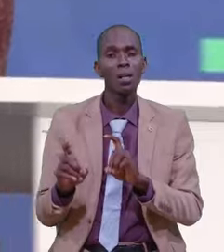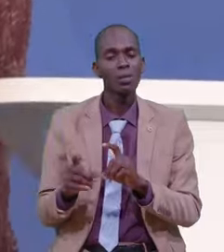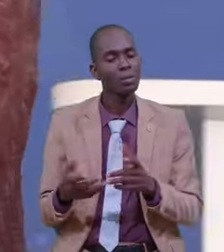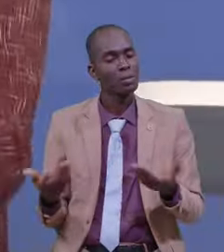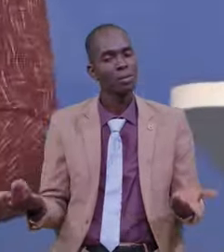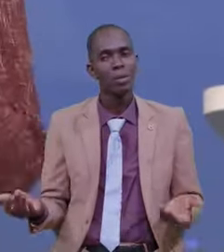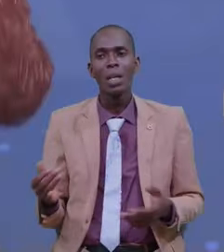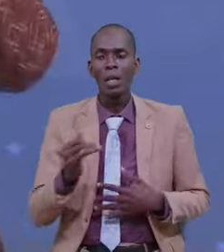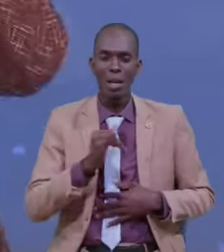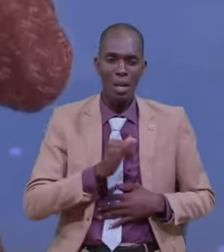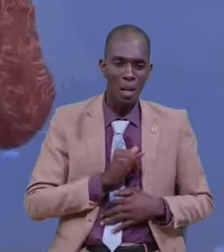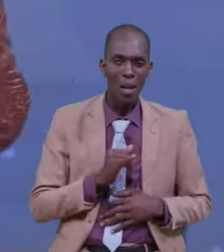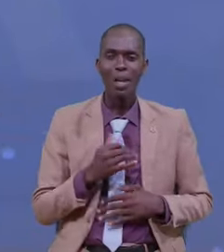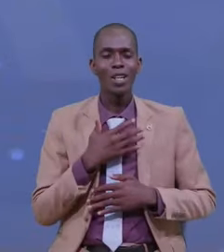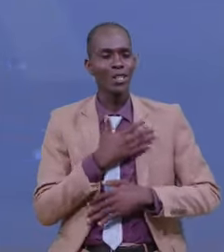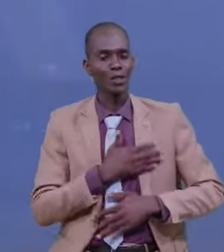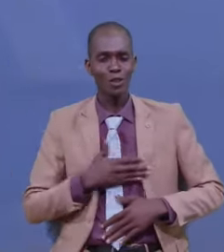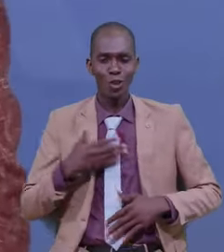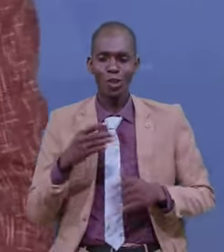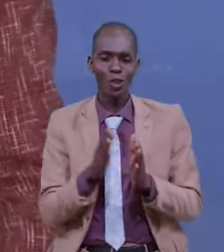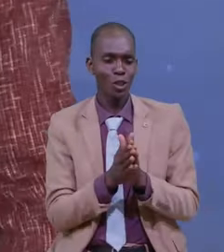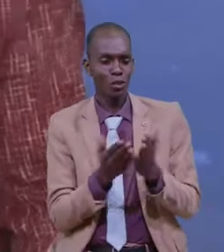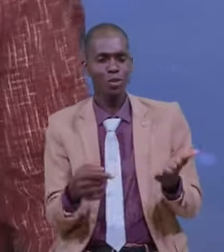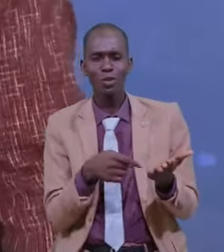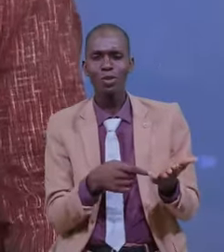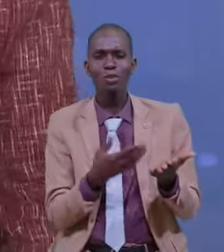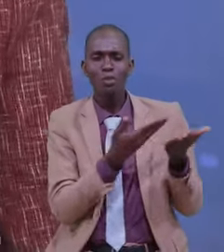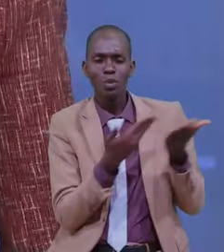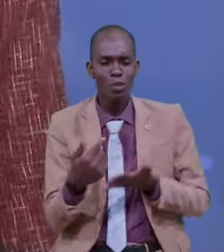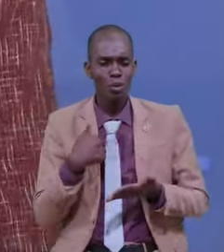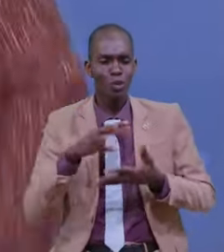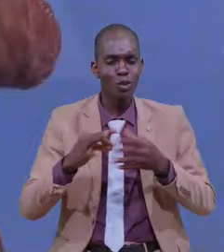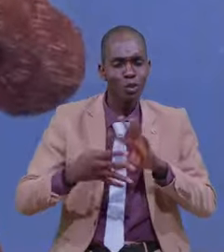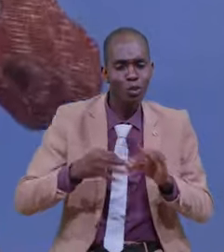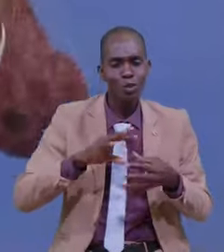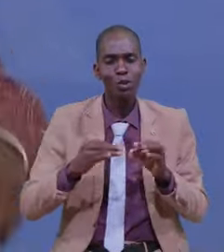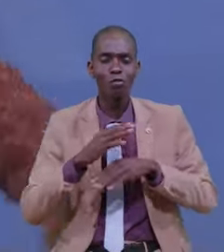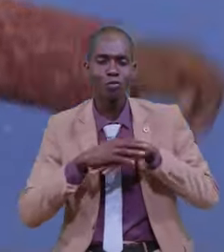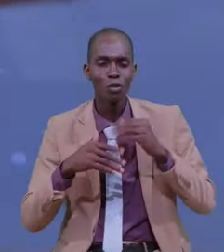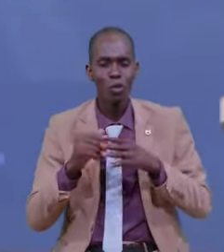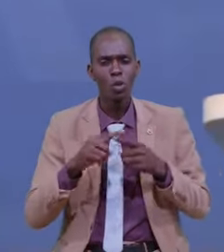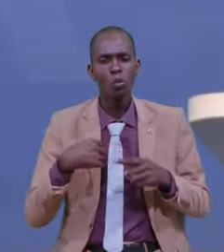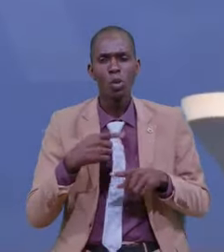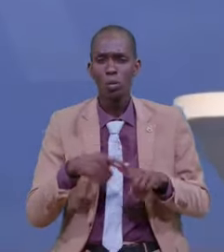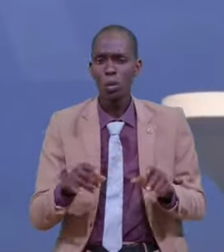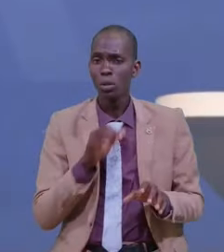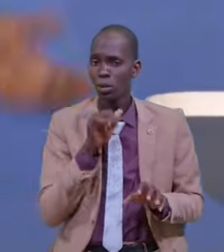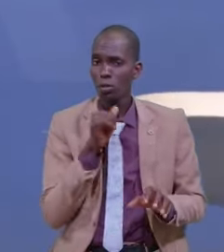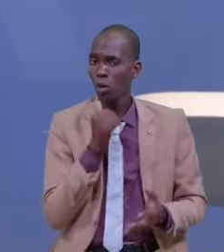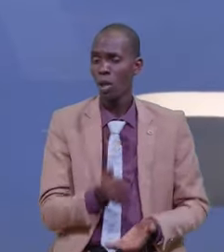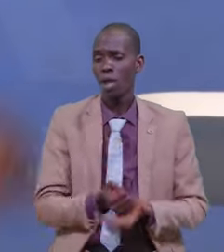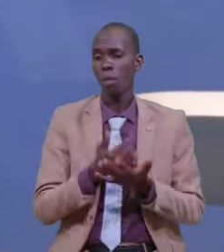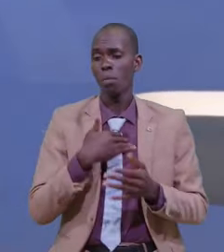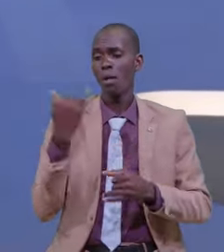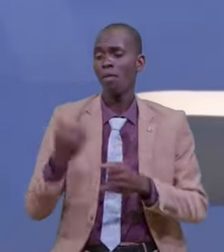I enjoy the stories. That's all right. But what does it yield to my final exam? To the destination,